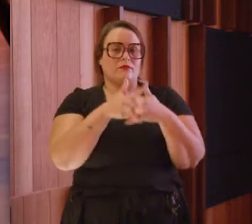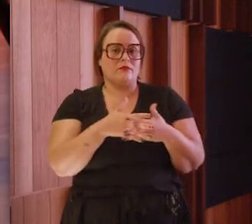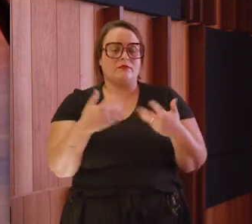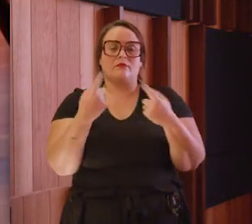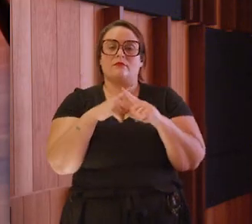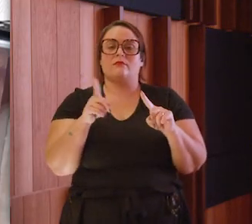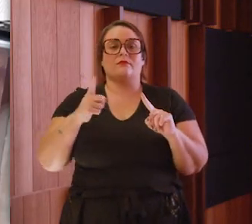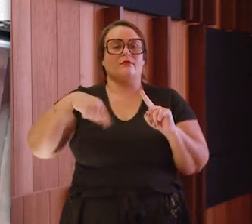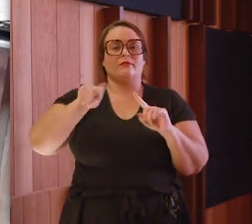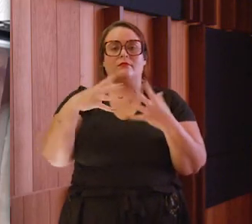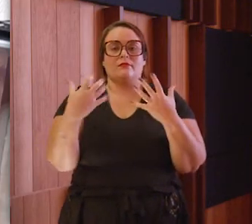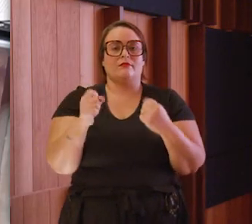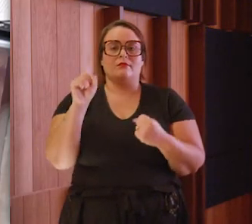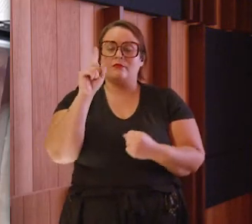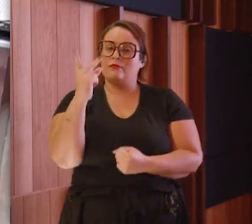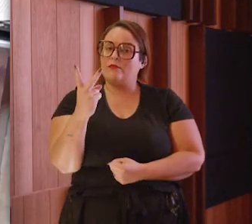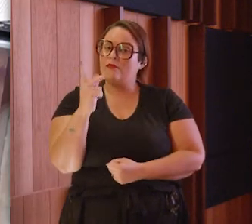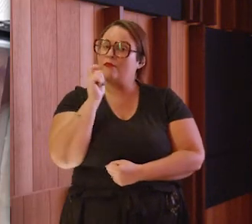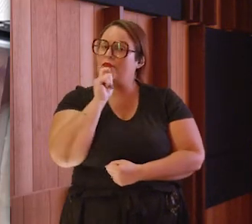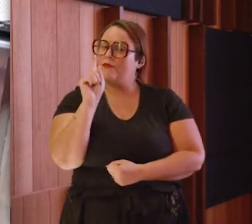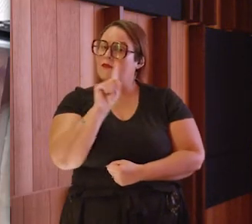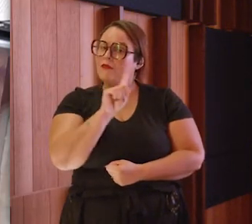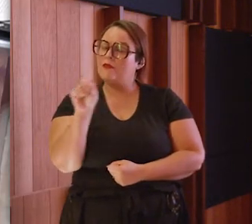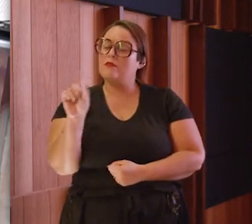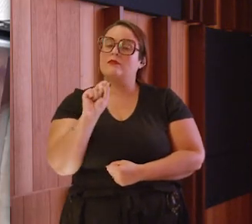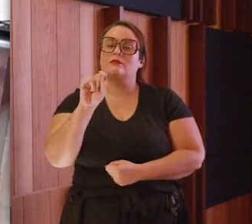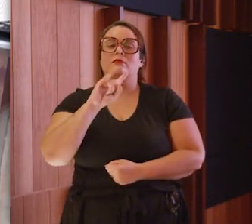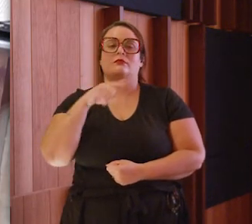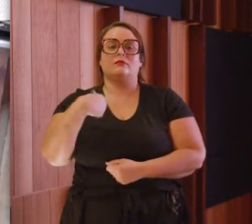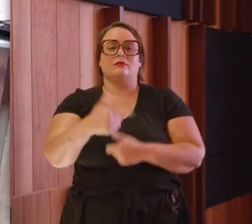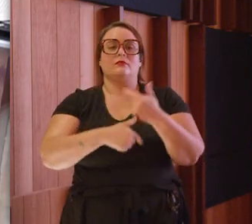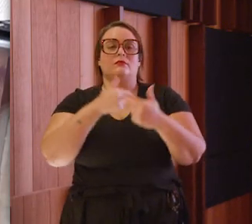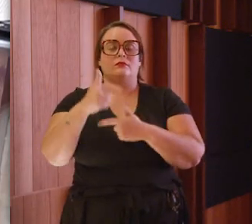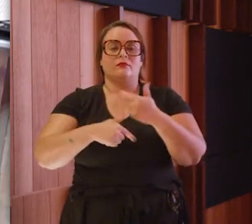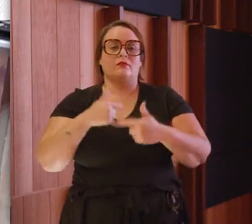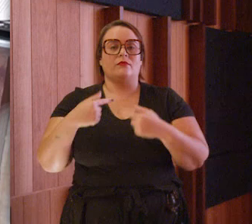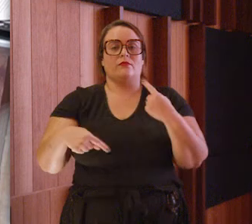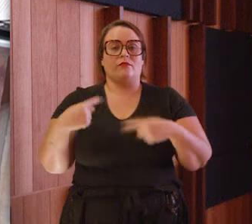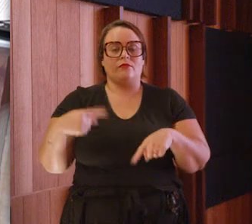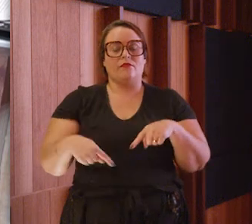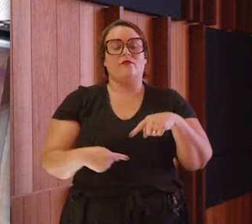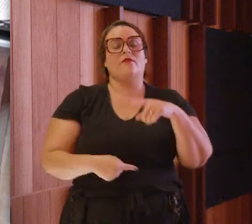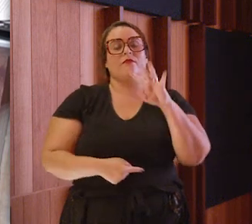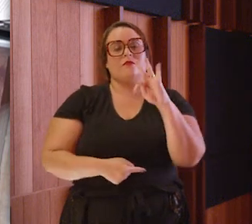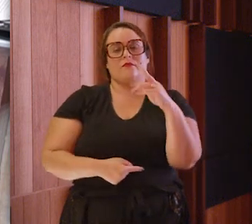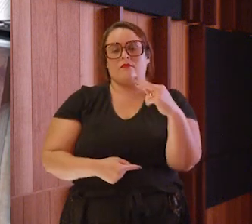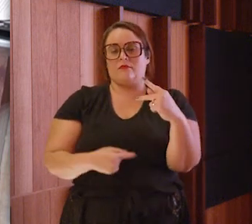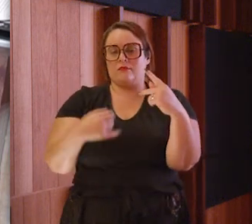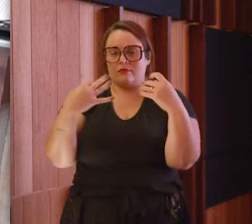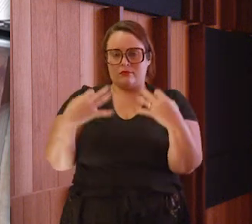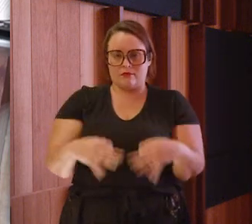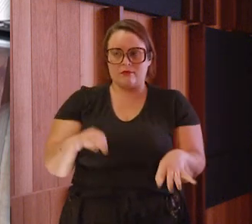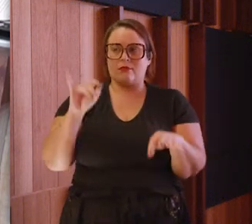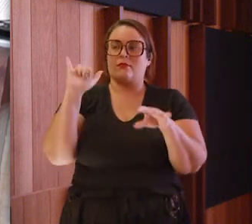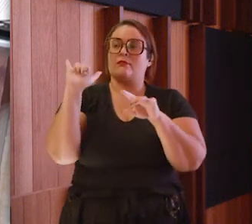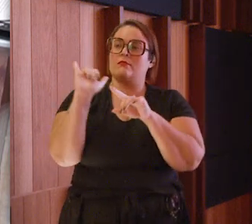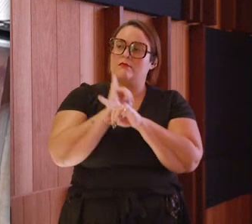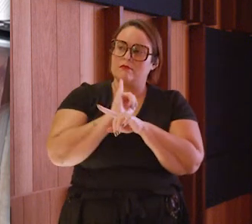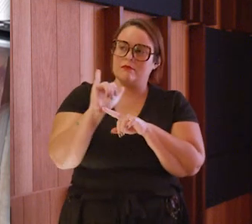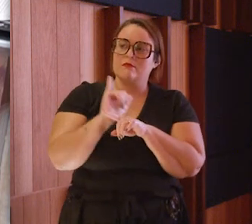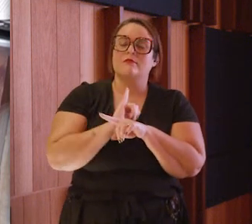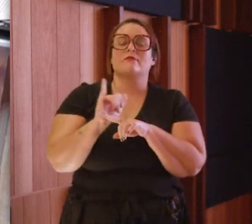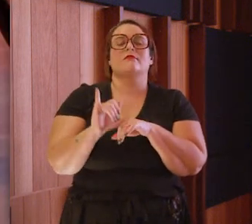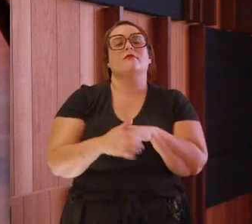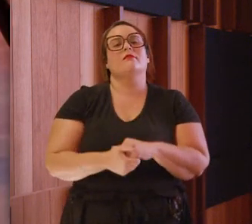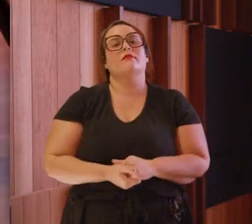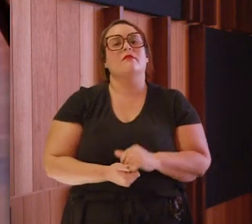do the transfer pricing policies correctly, if we do the transfer pricing strategy correctly, if we can fit the facts and the narrative to